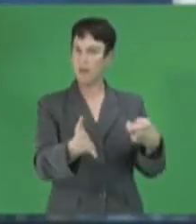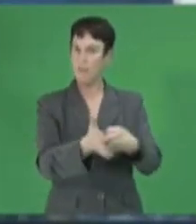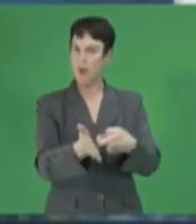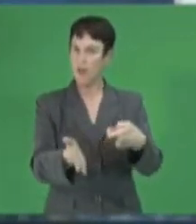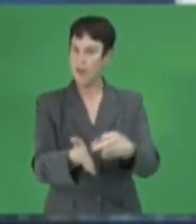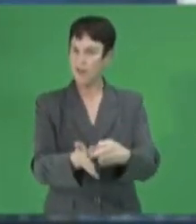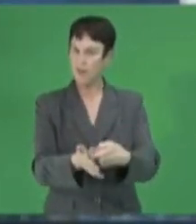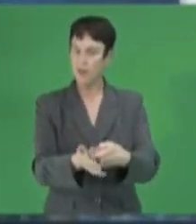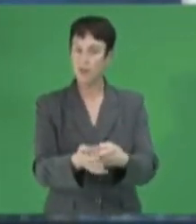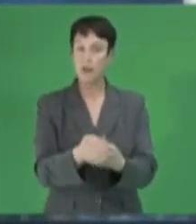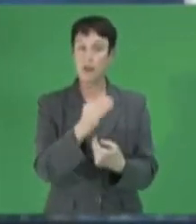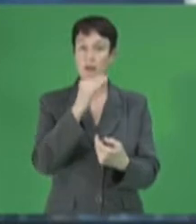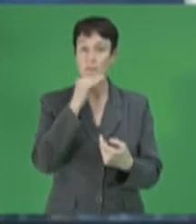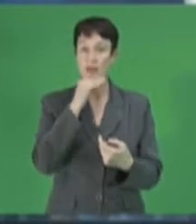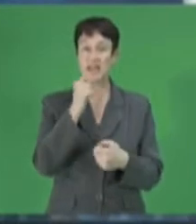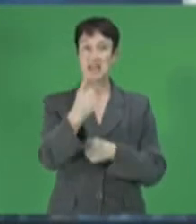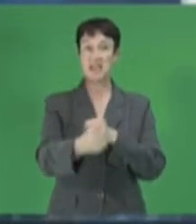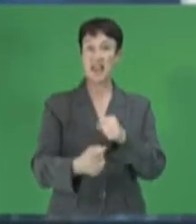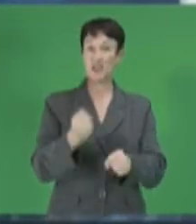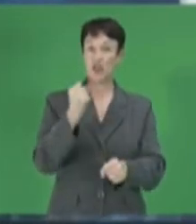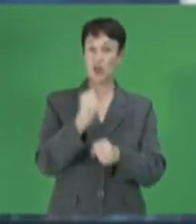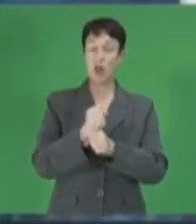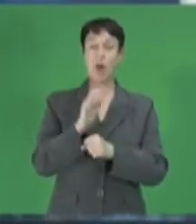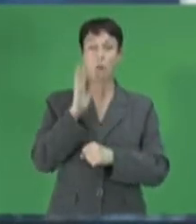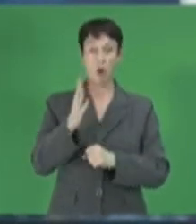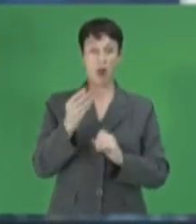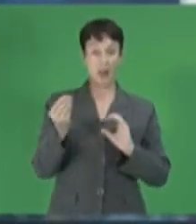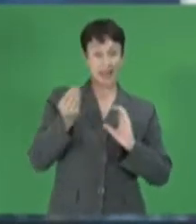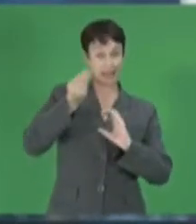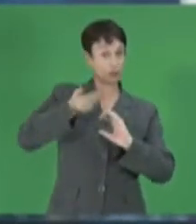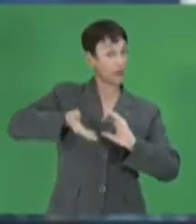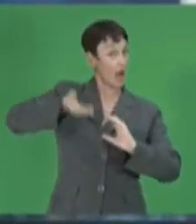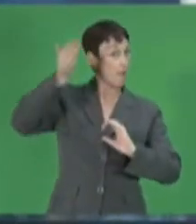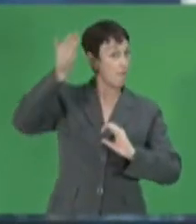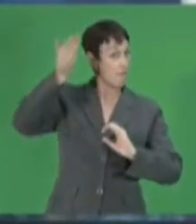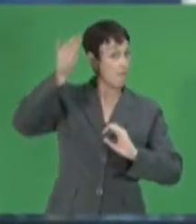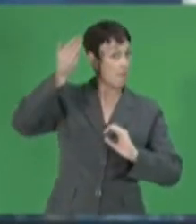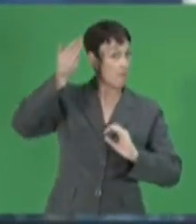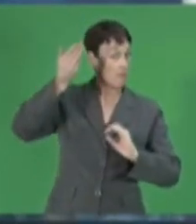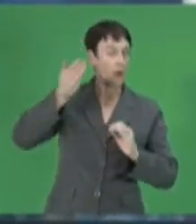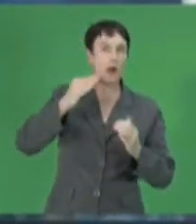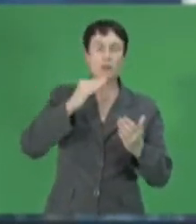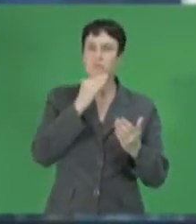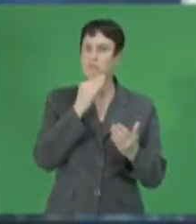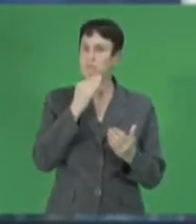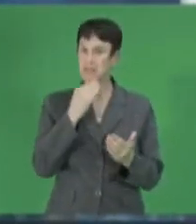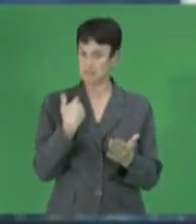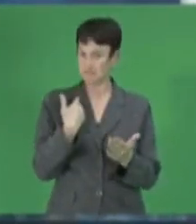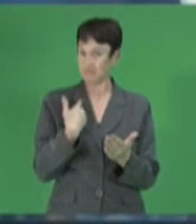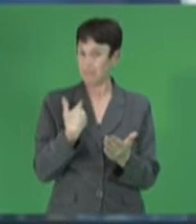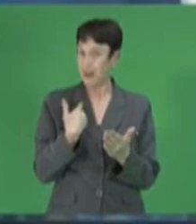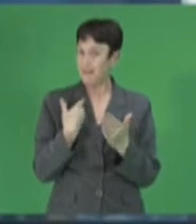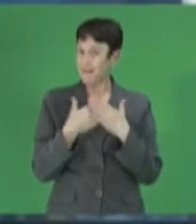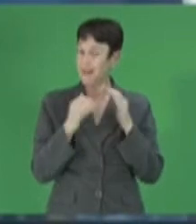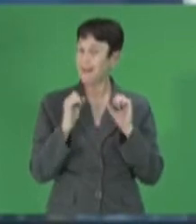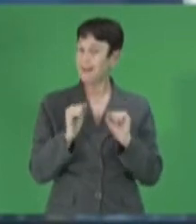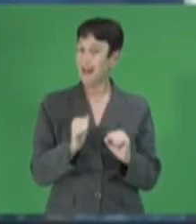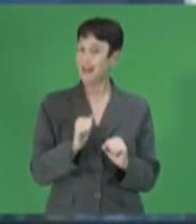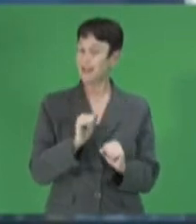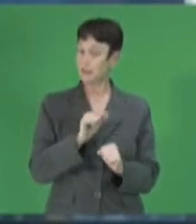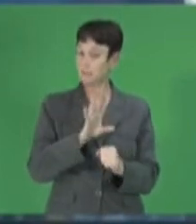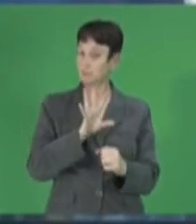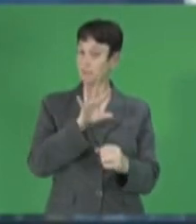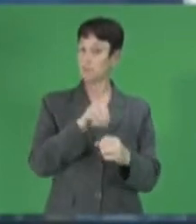raise interest rates next year. To what extent is the potential impact of that included in